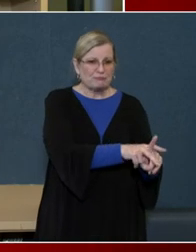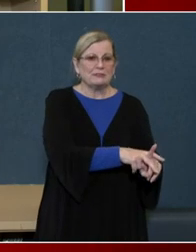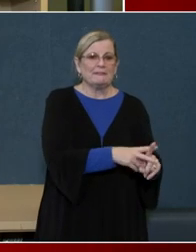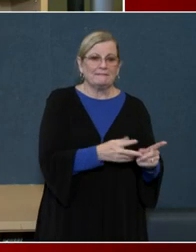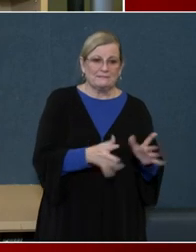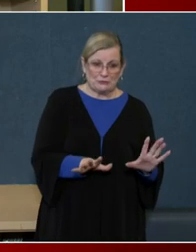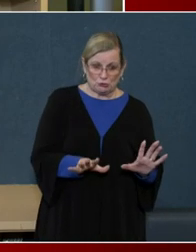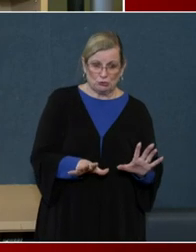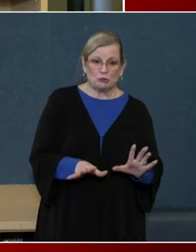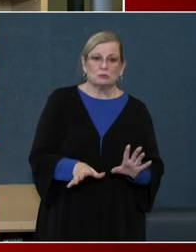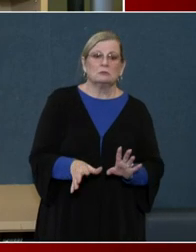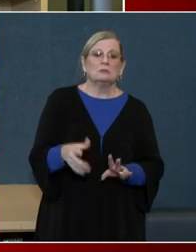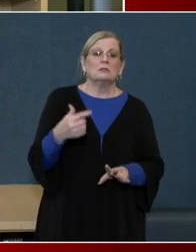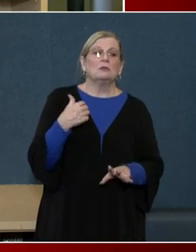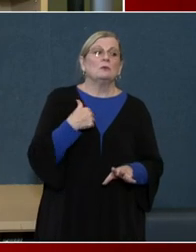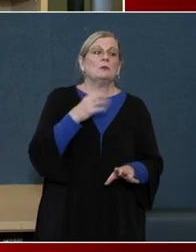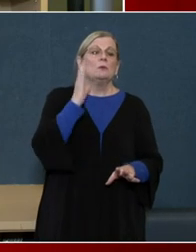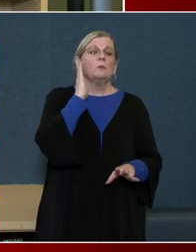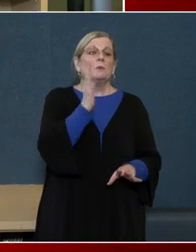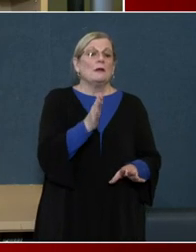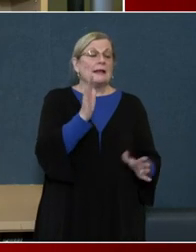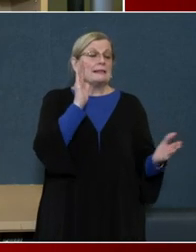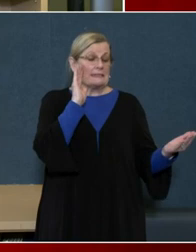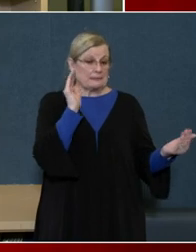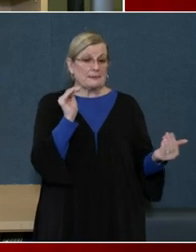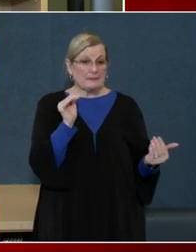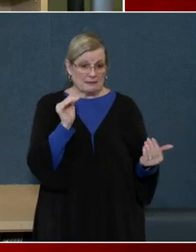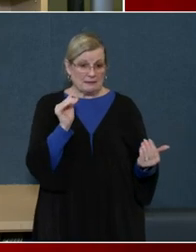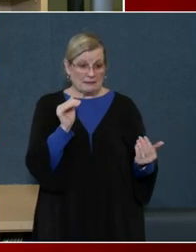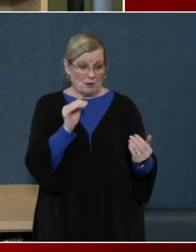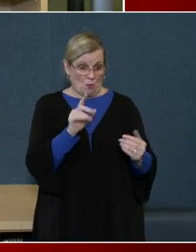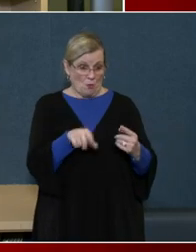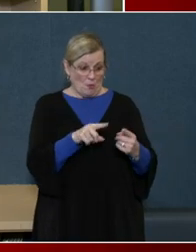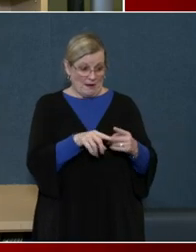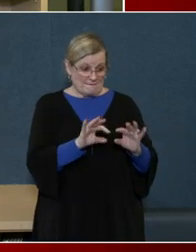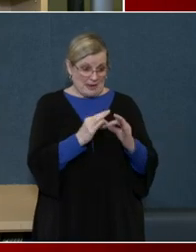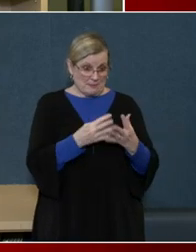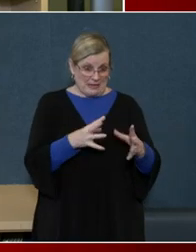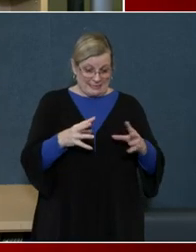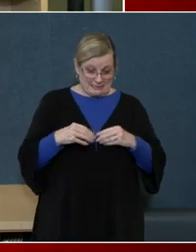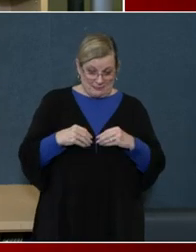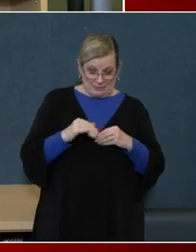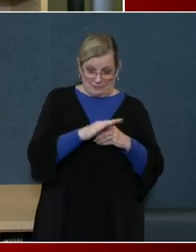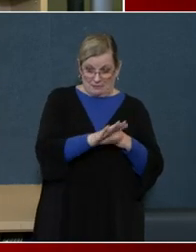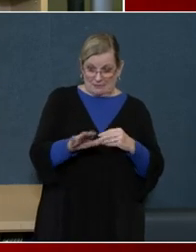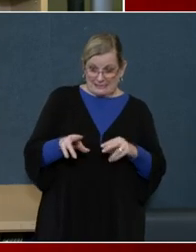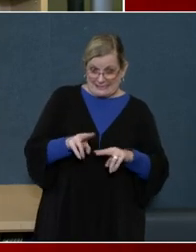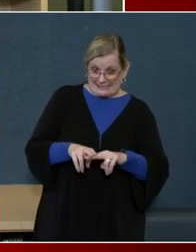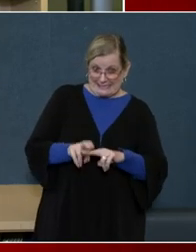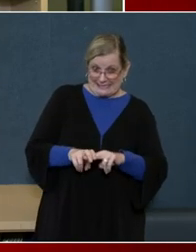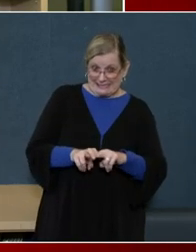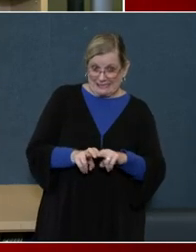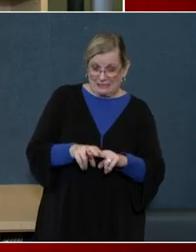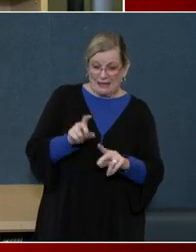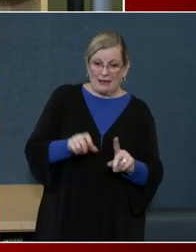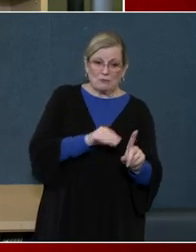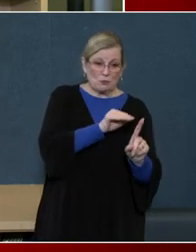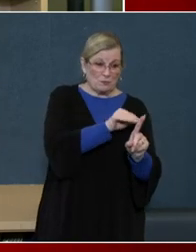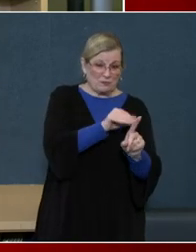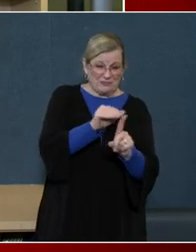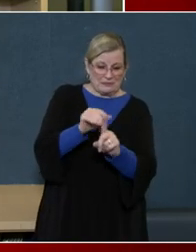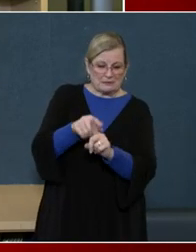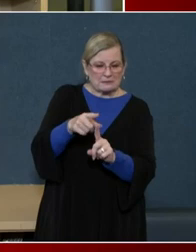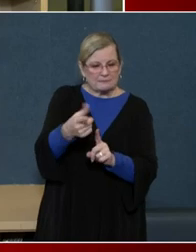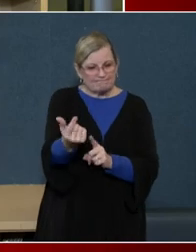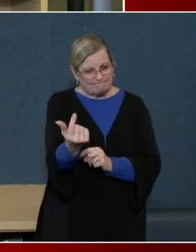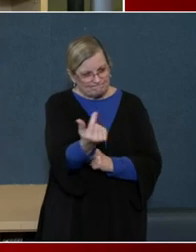expecting once families take a seat, in addition to the immunization reminder, it's also important to